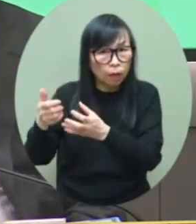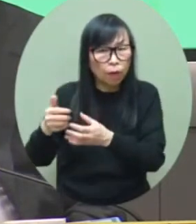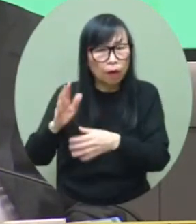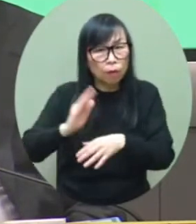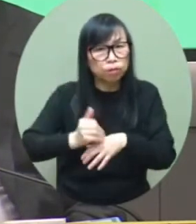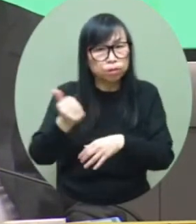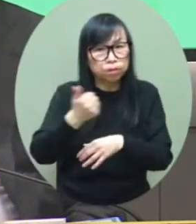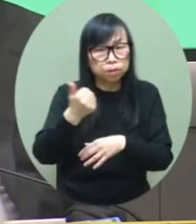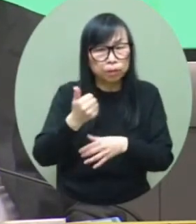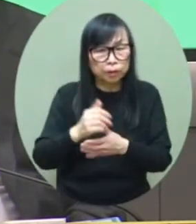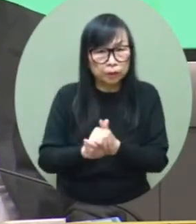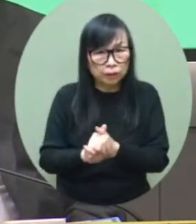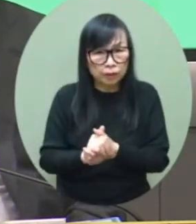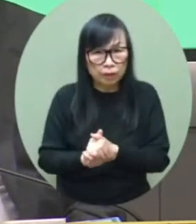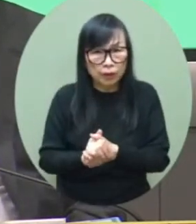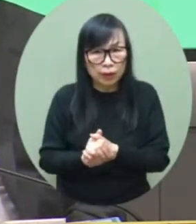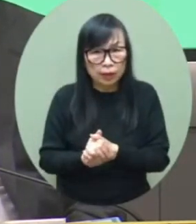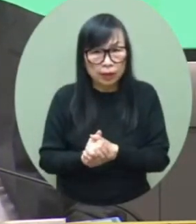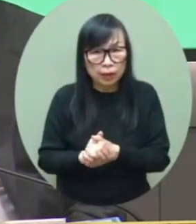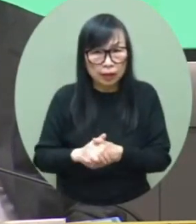Kong.